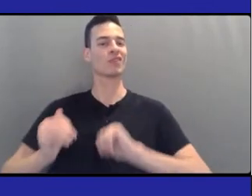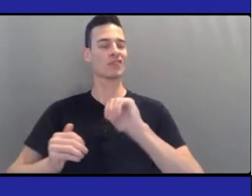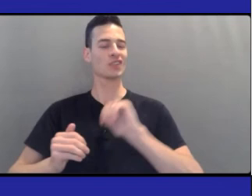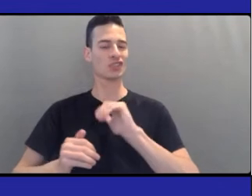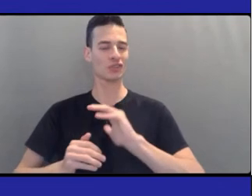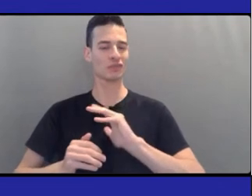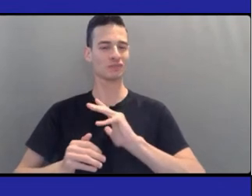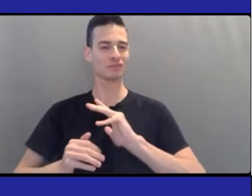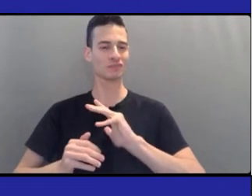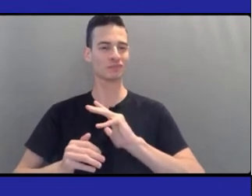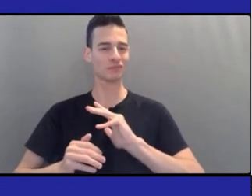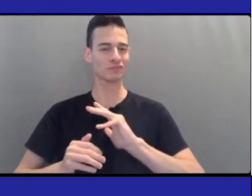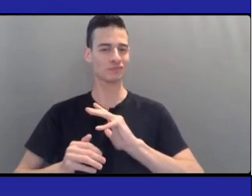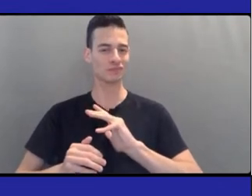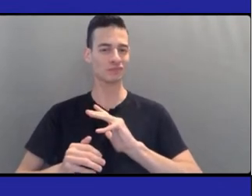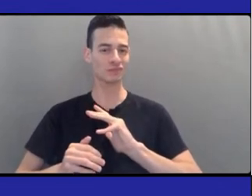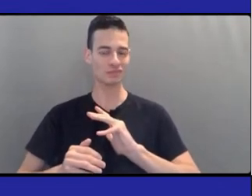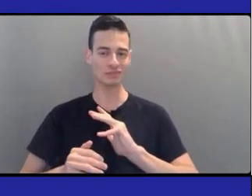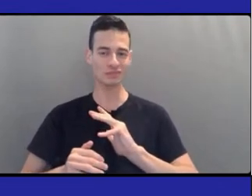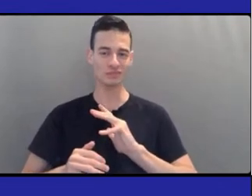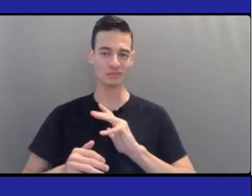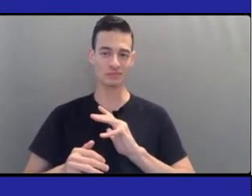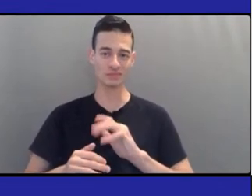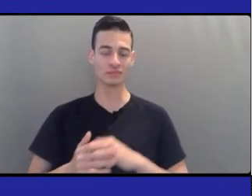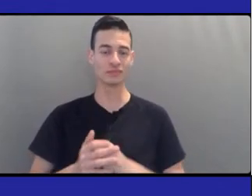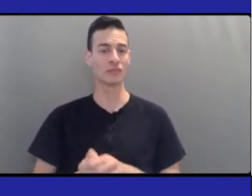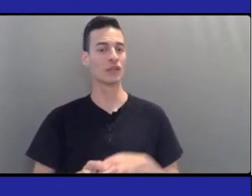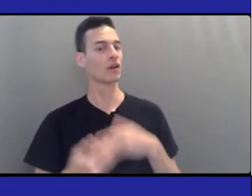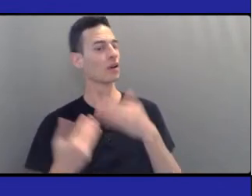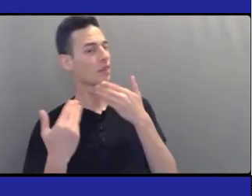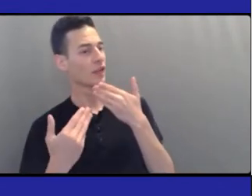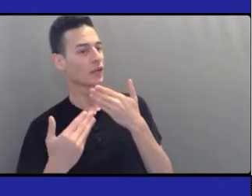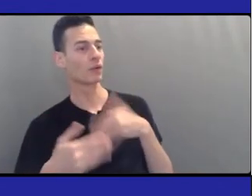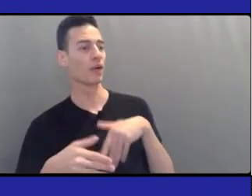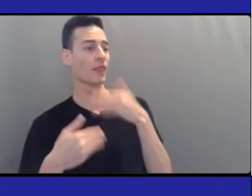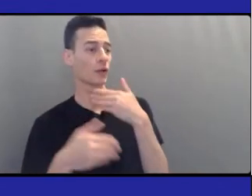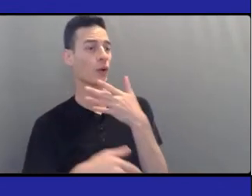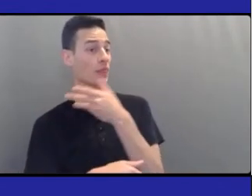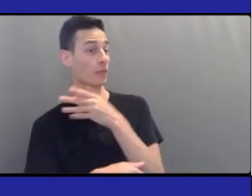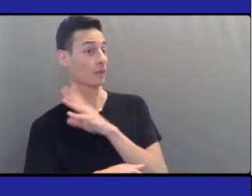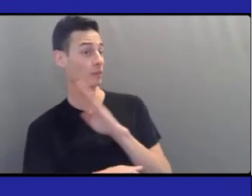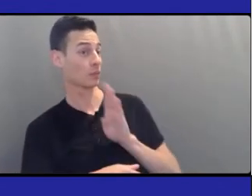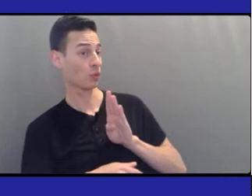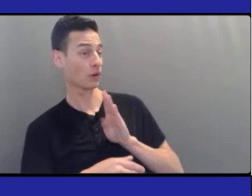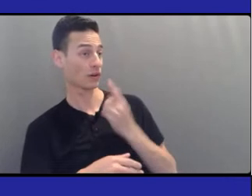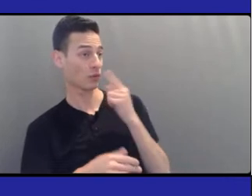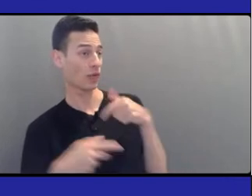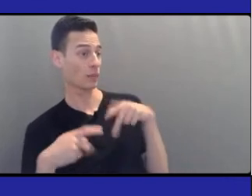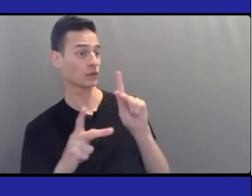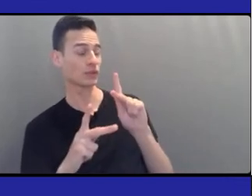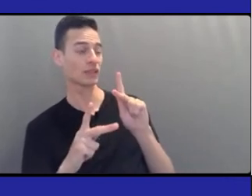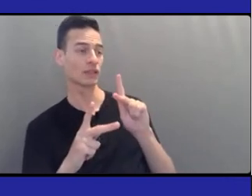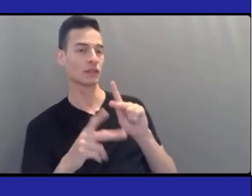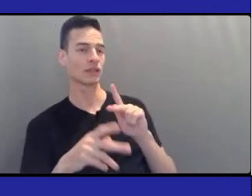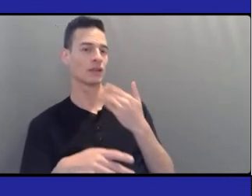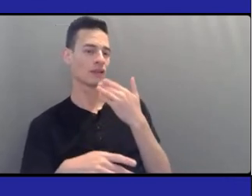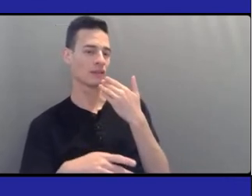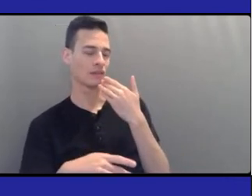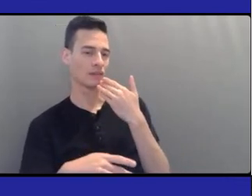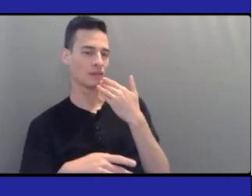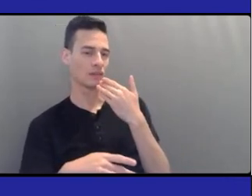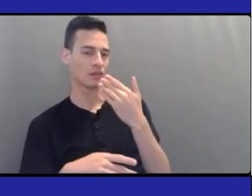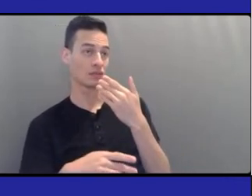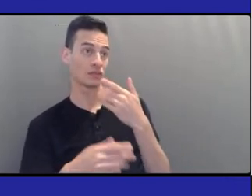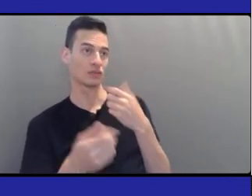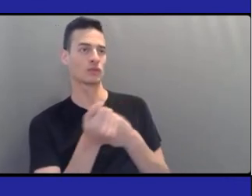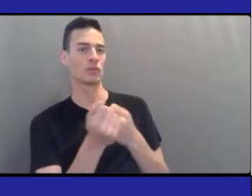addition to all the ways you've helped us. I thank you and the board for this opportunity to once again serve the NYC Health